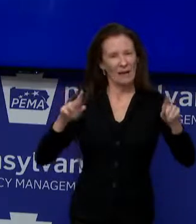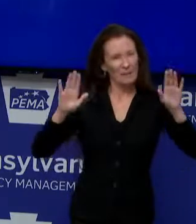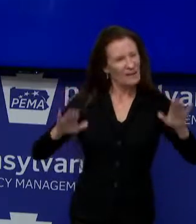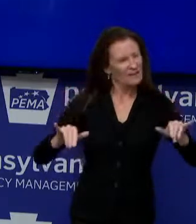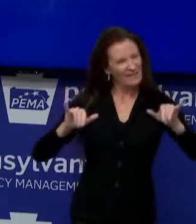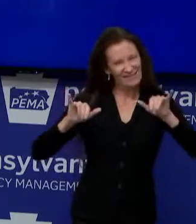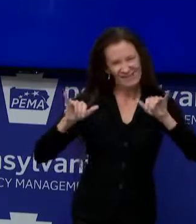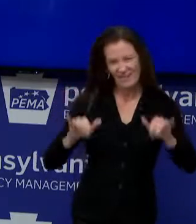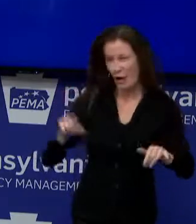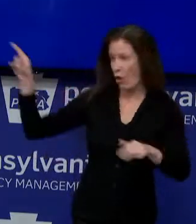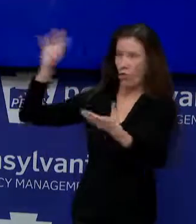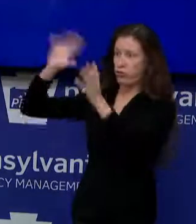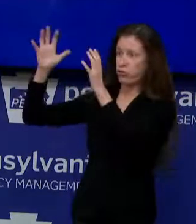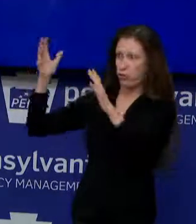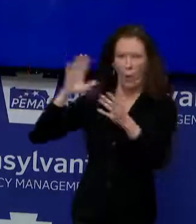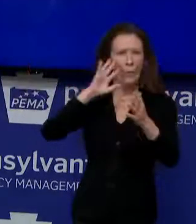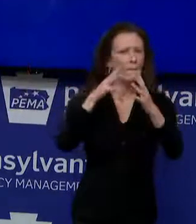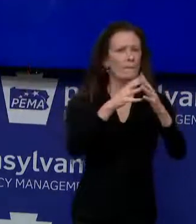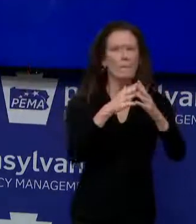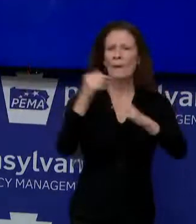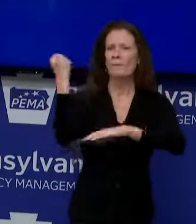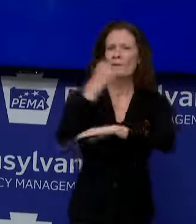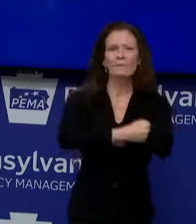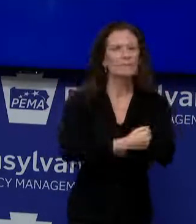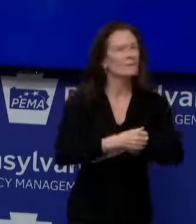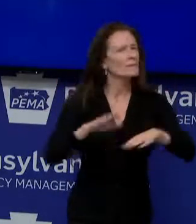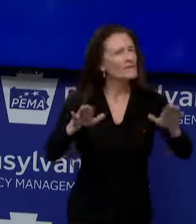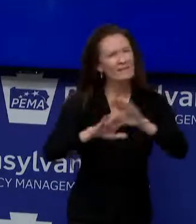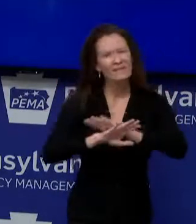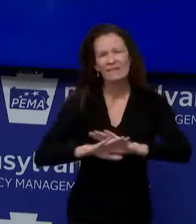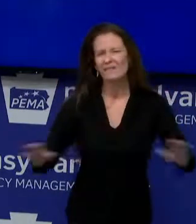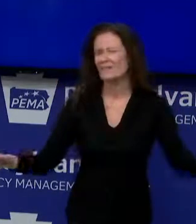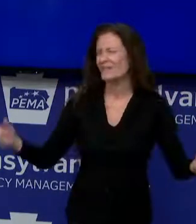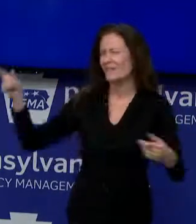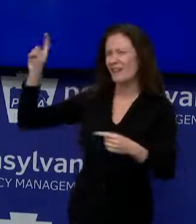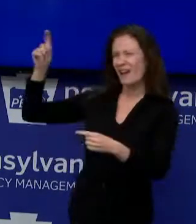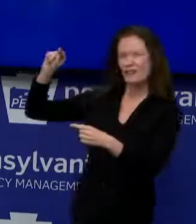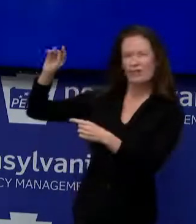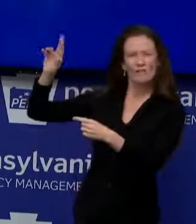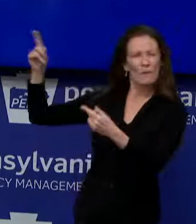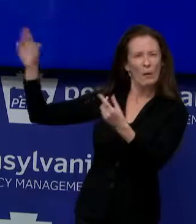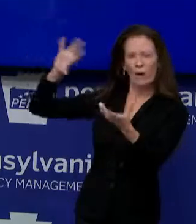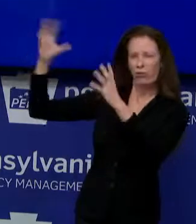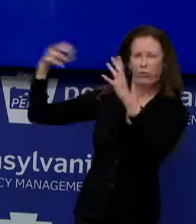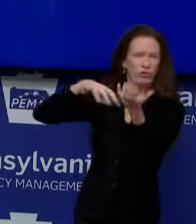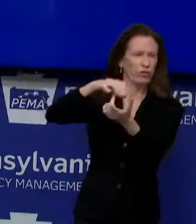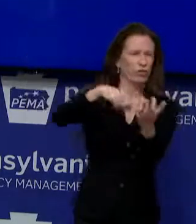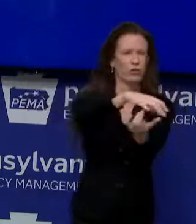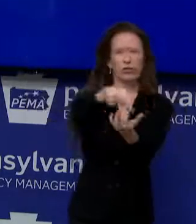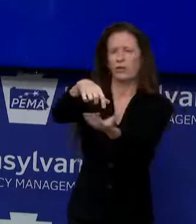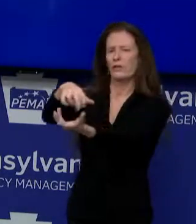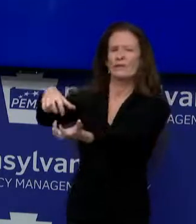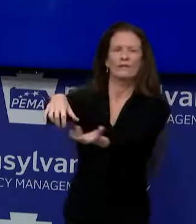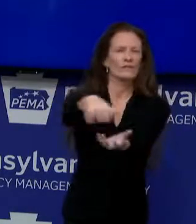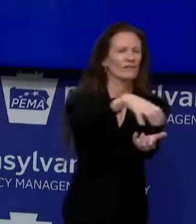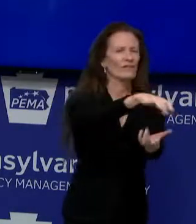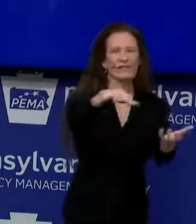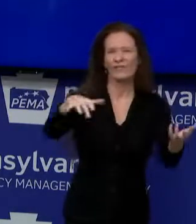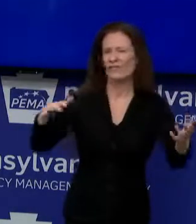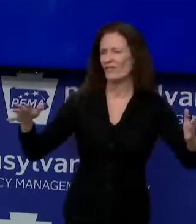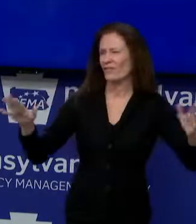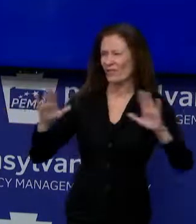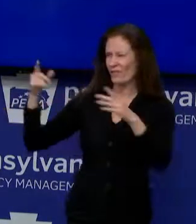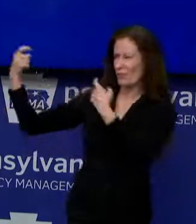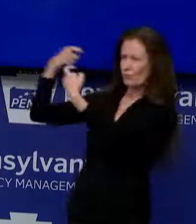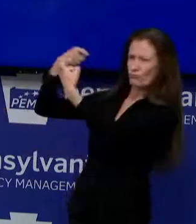the arguments, debates, and ideas that give life to the act of governing in a democracy like ours cannot be separated from the system within